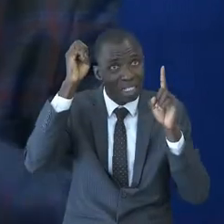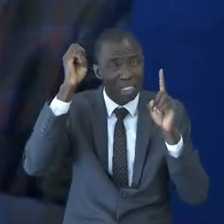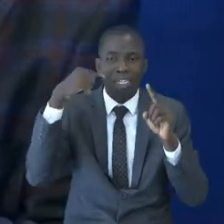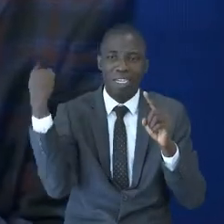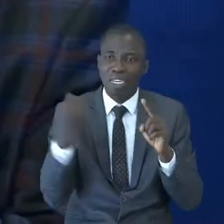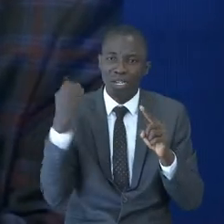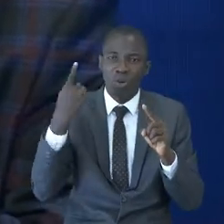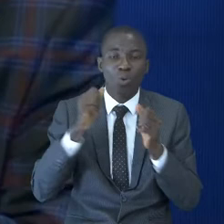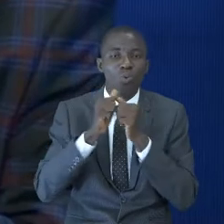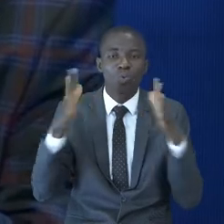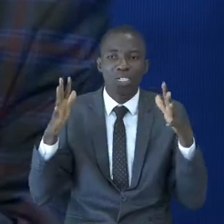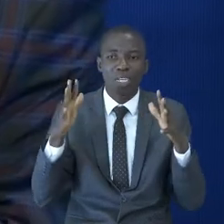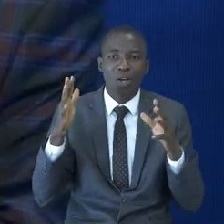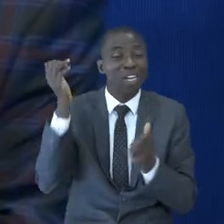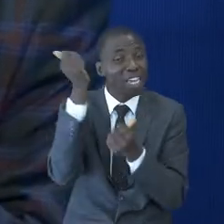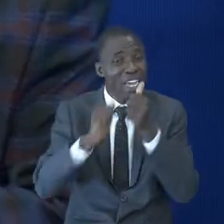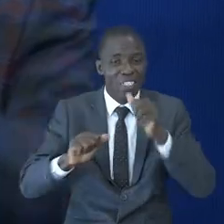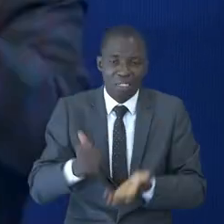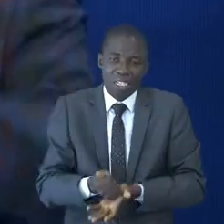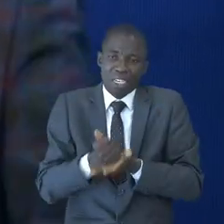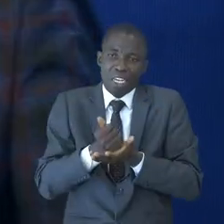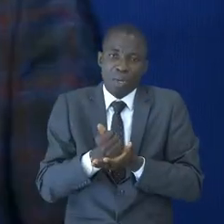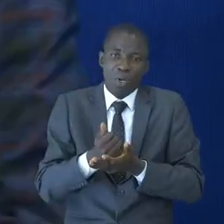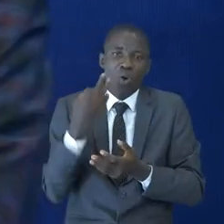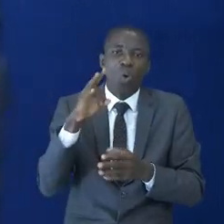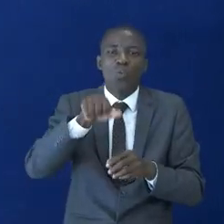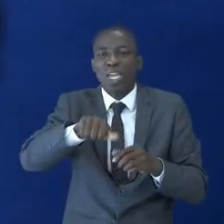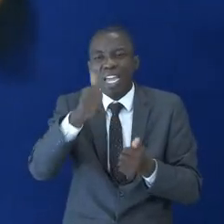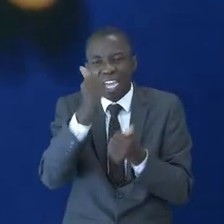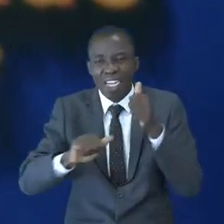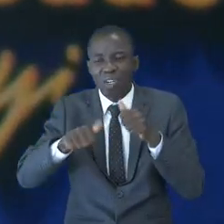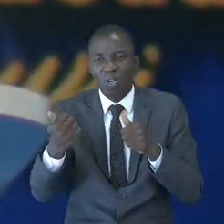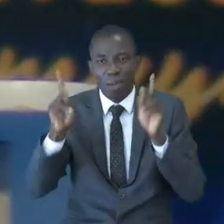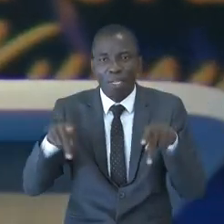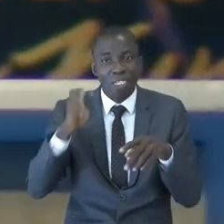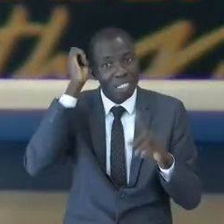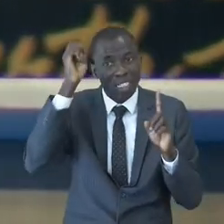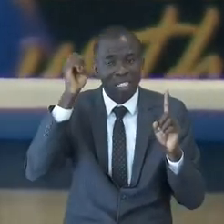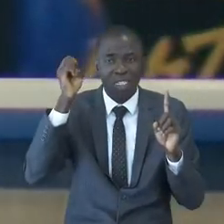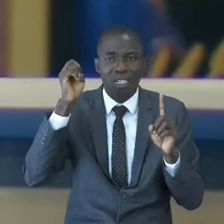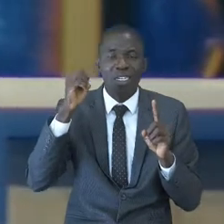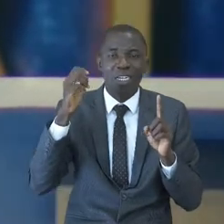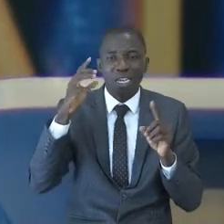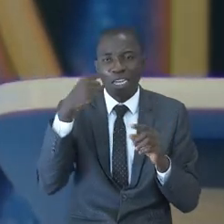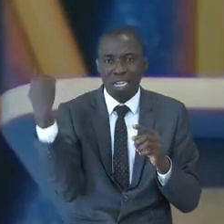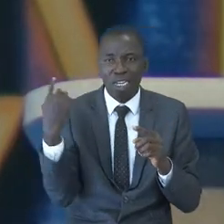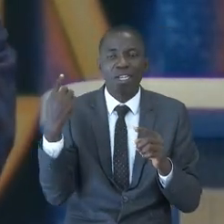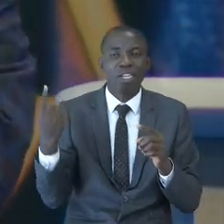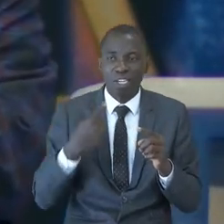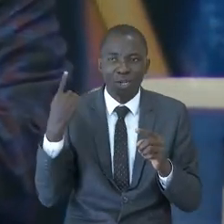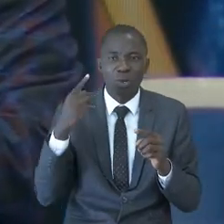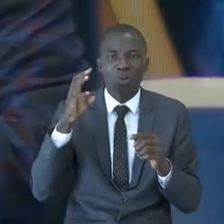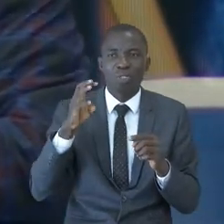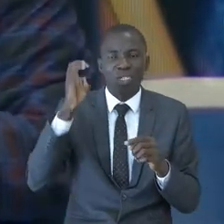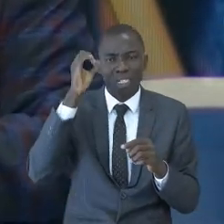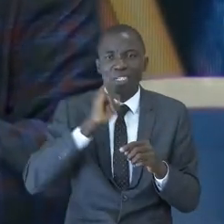he alone, without any help of any other person, he alone has come and is mighty